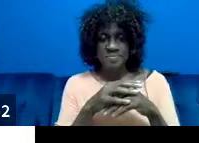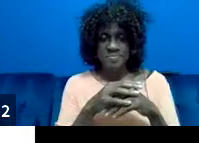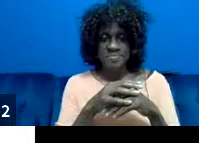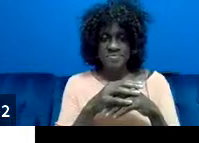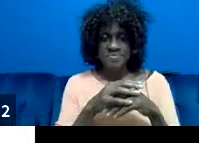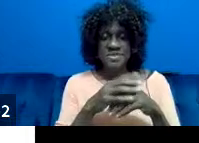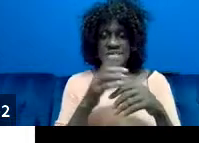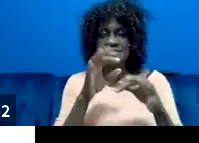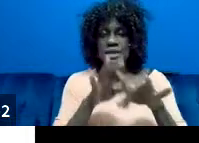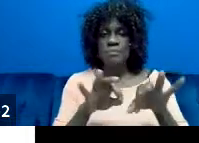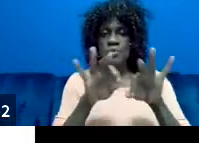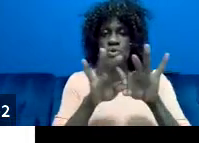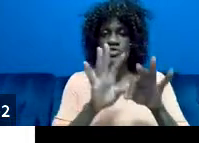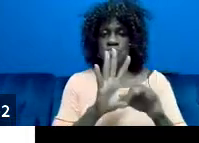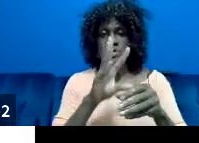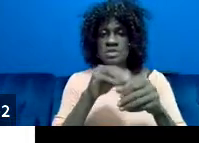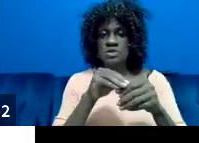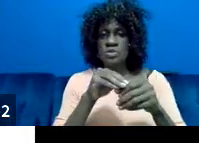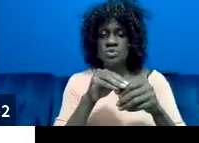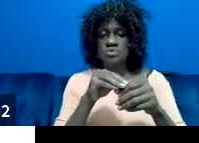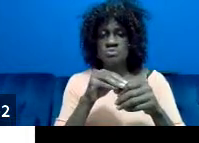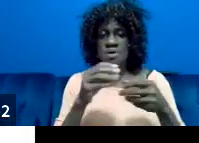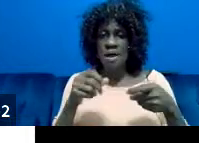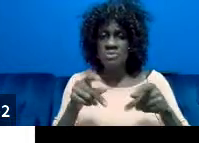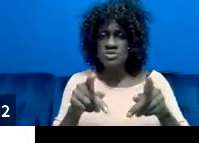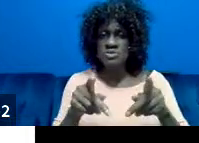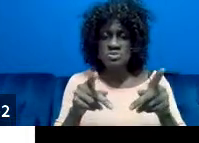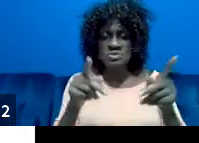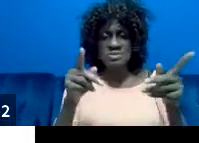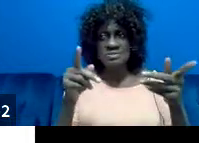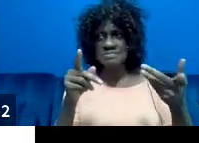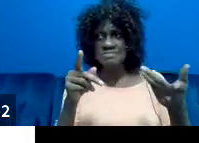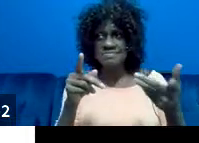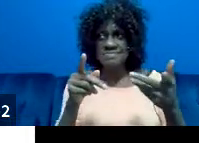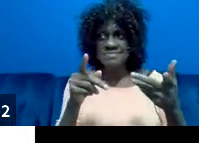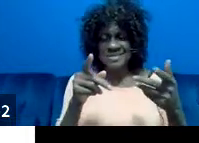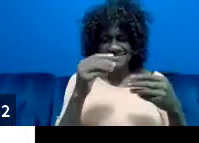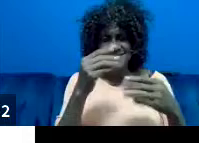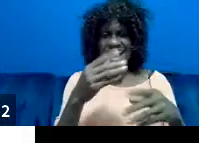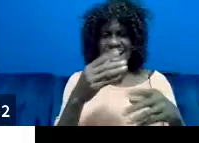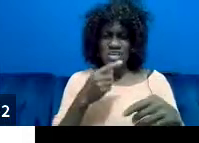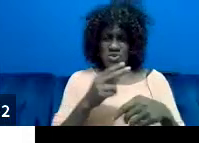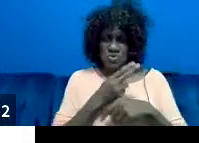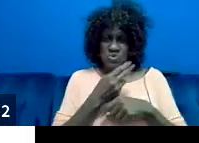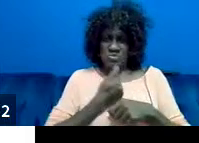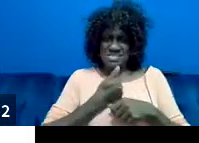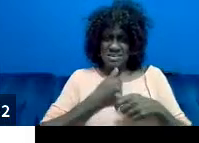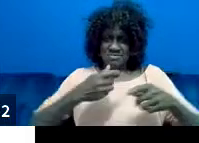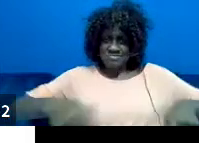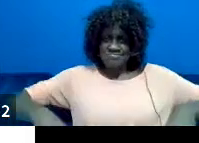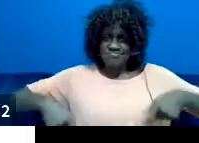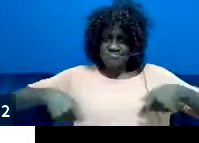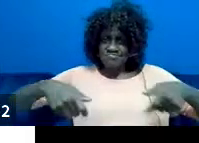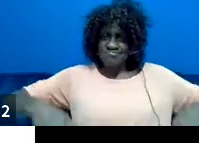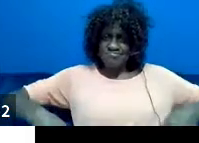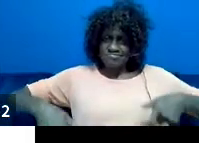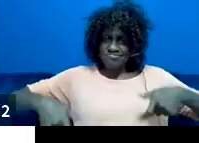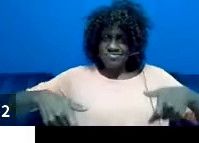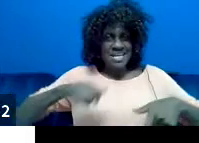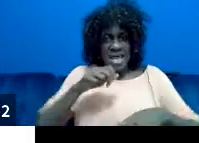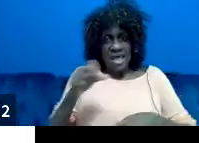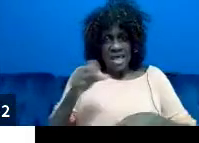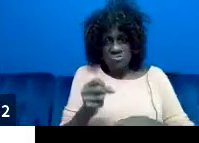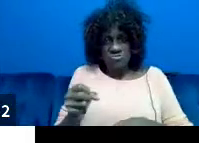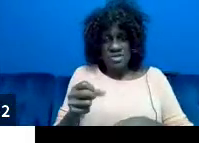It's so important to include opportunities. I shared with you, I use a manual chair. I had young